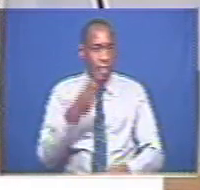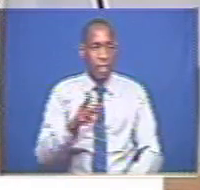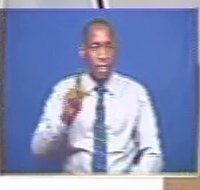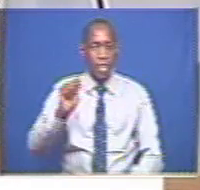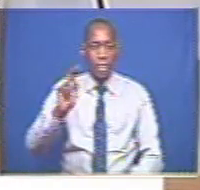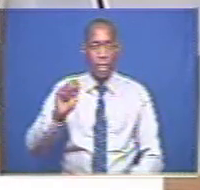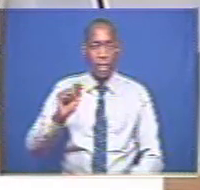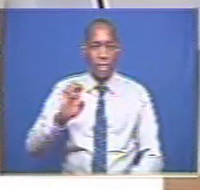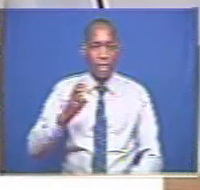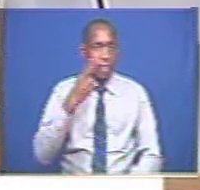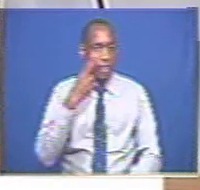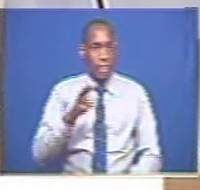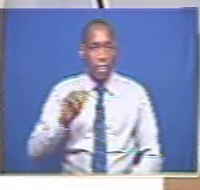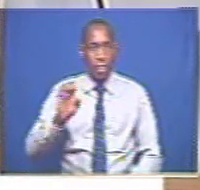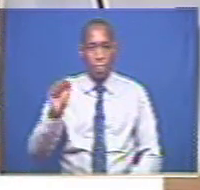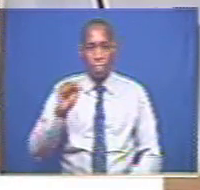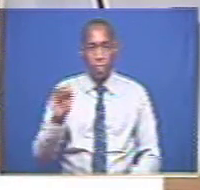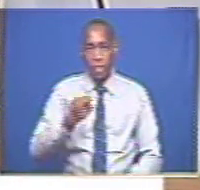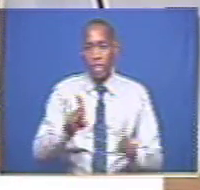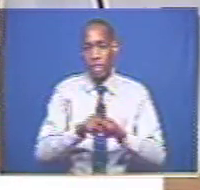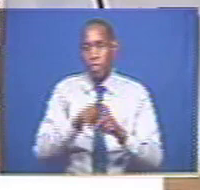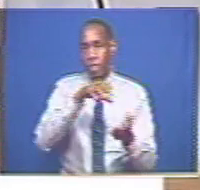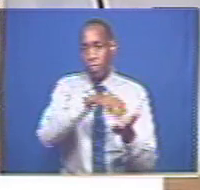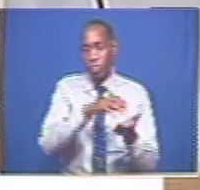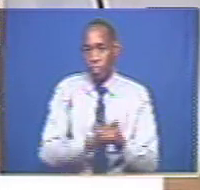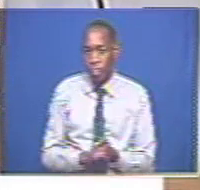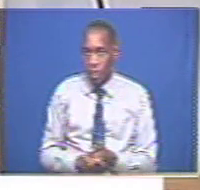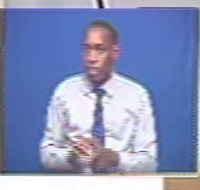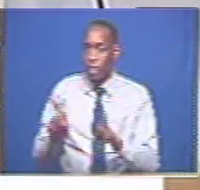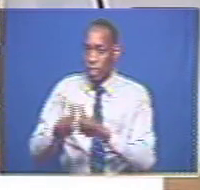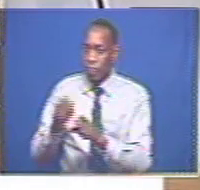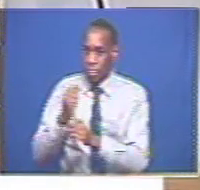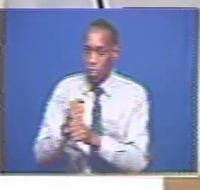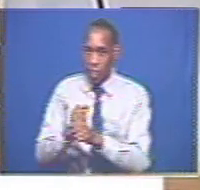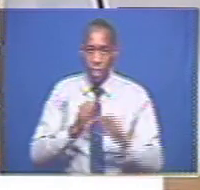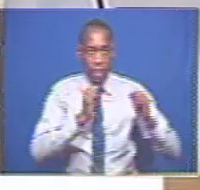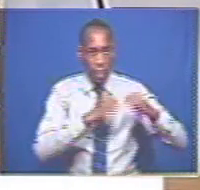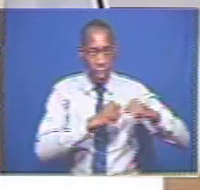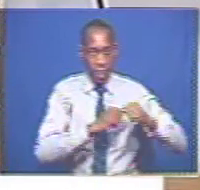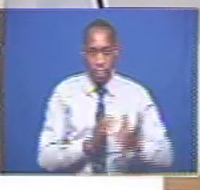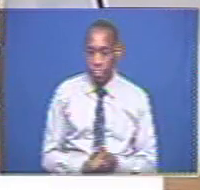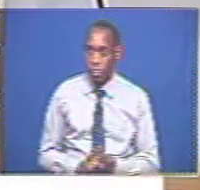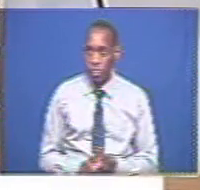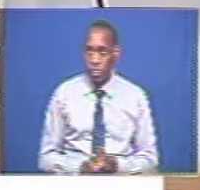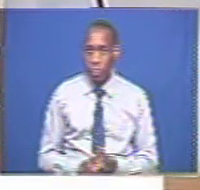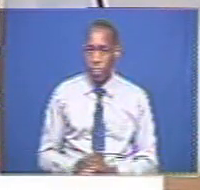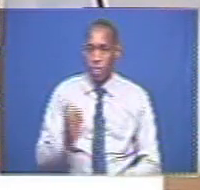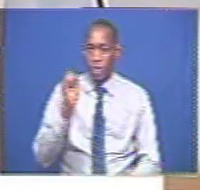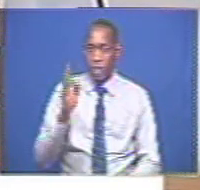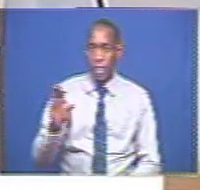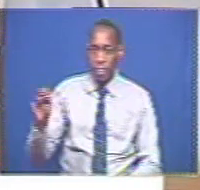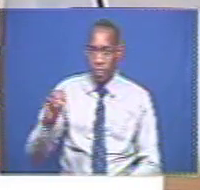Is that going to be Majid the case? Majid will do that. Well, Majid is going to do the job tomorrow. Do you agree? if the likes of Mikel couldn't